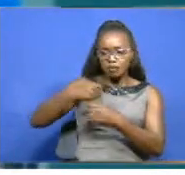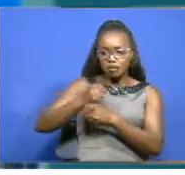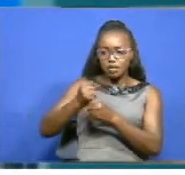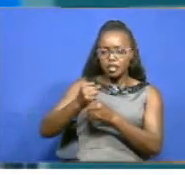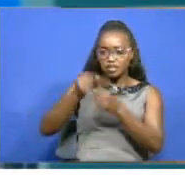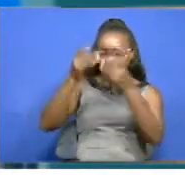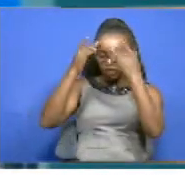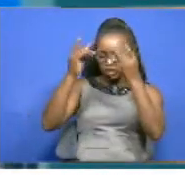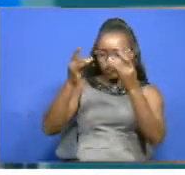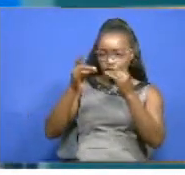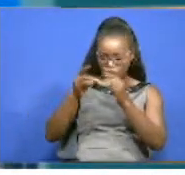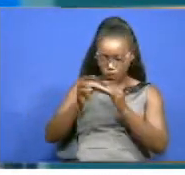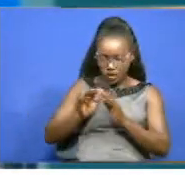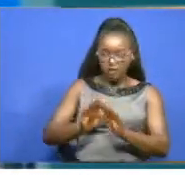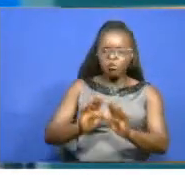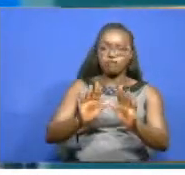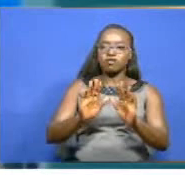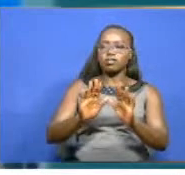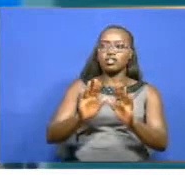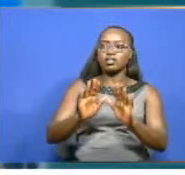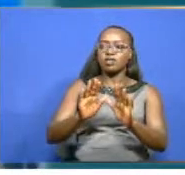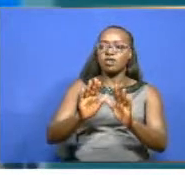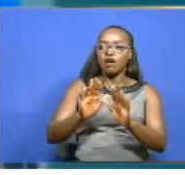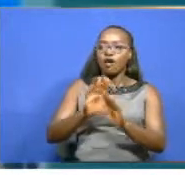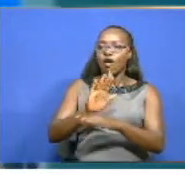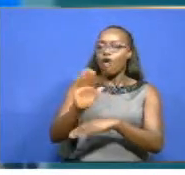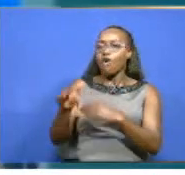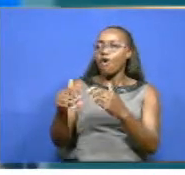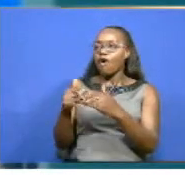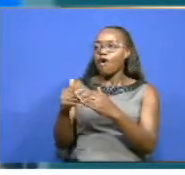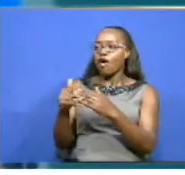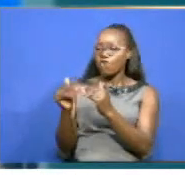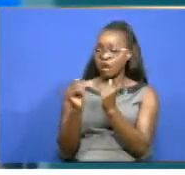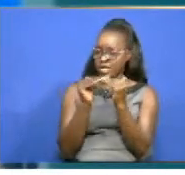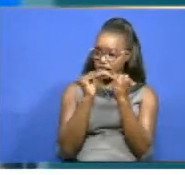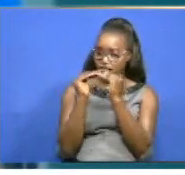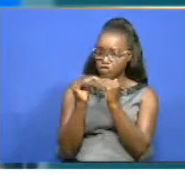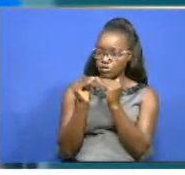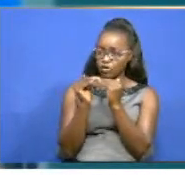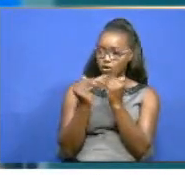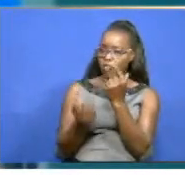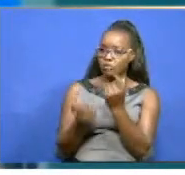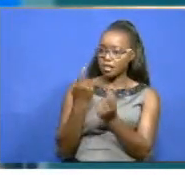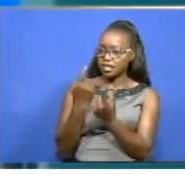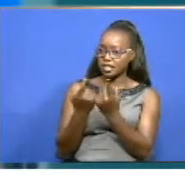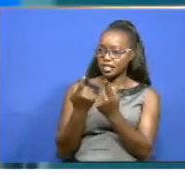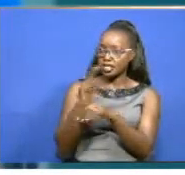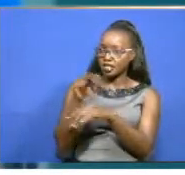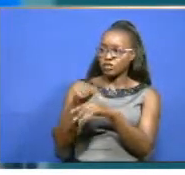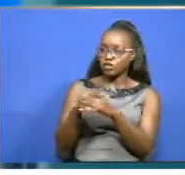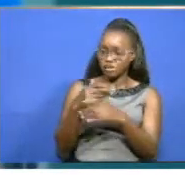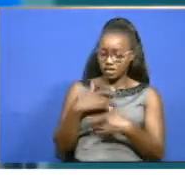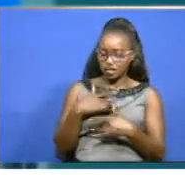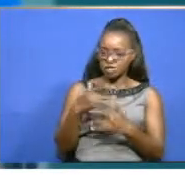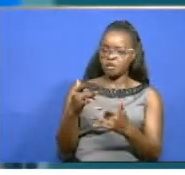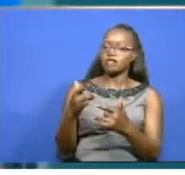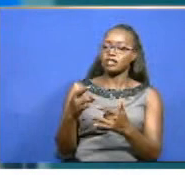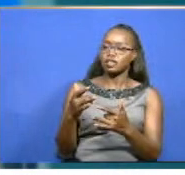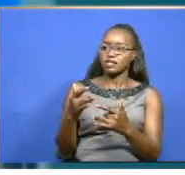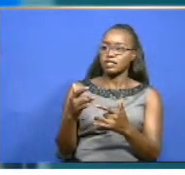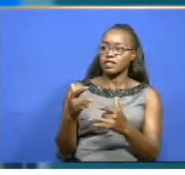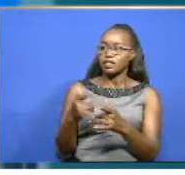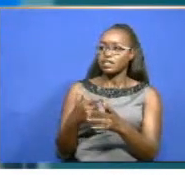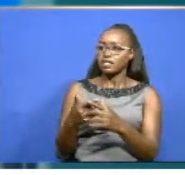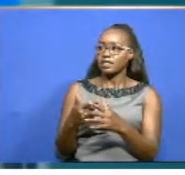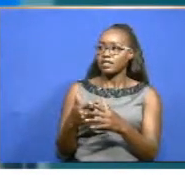we avoid all size fits for all on matters of national interest, then we